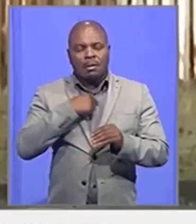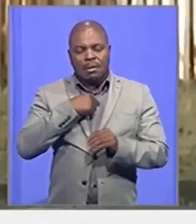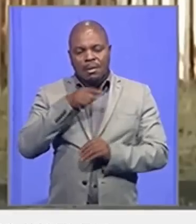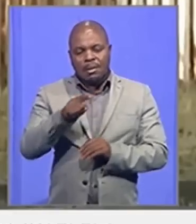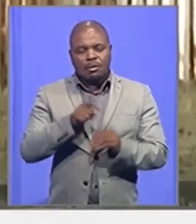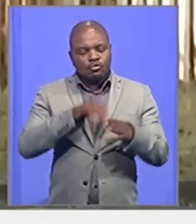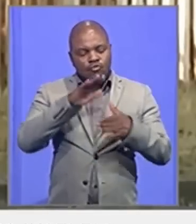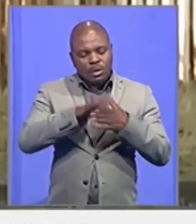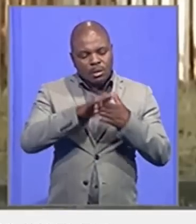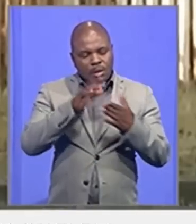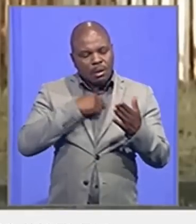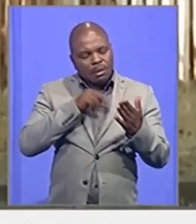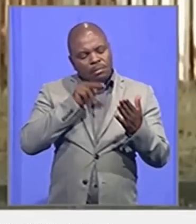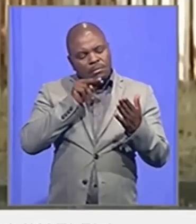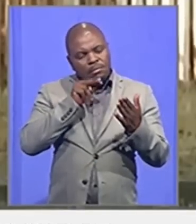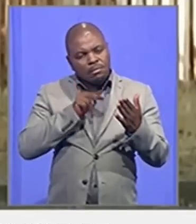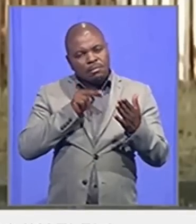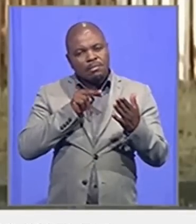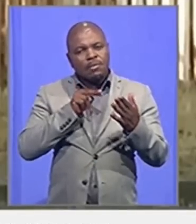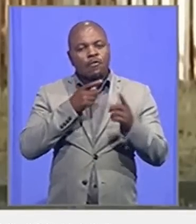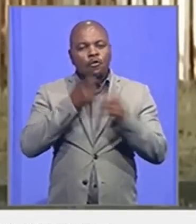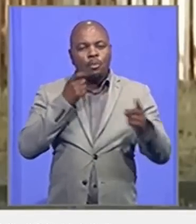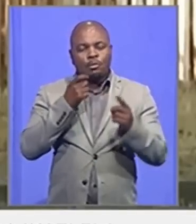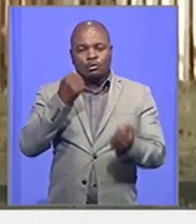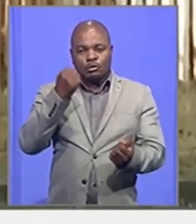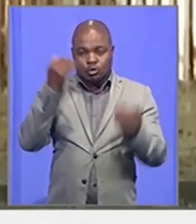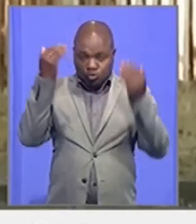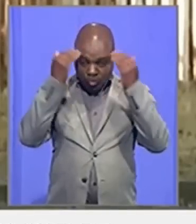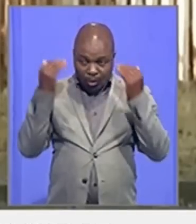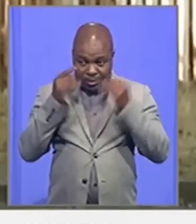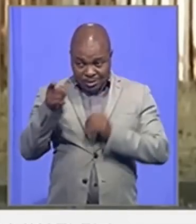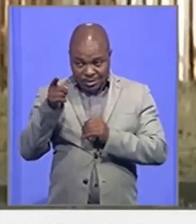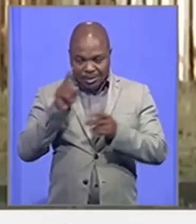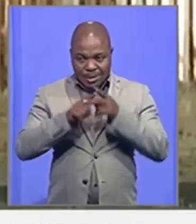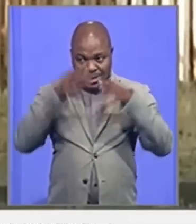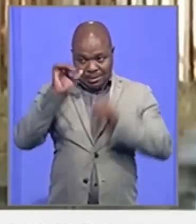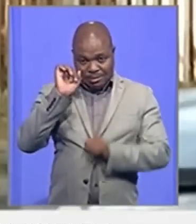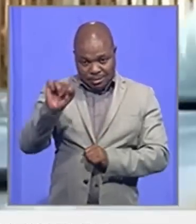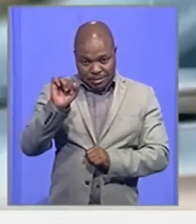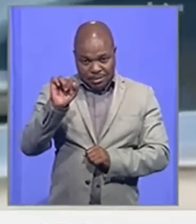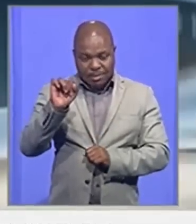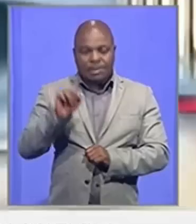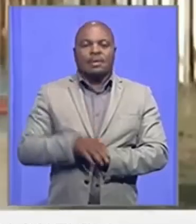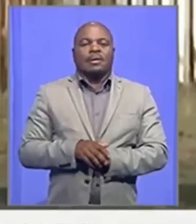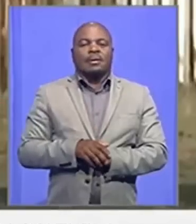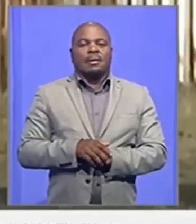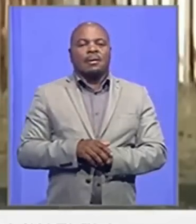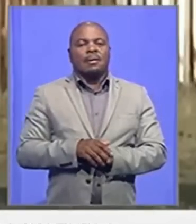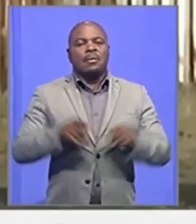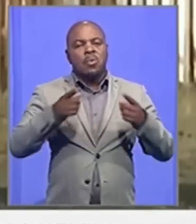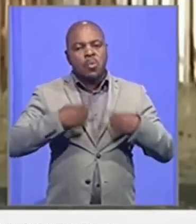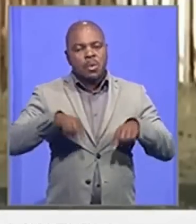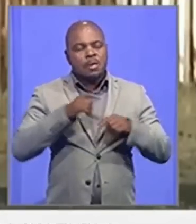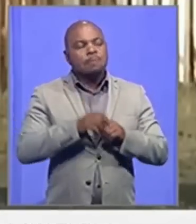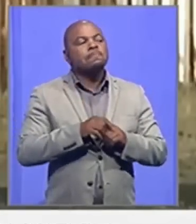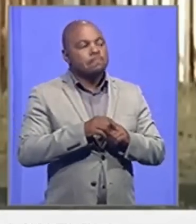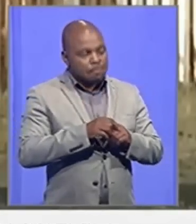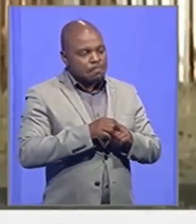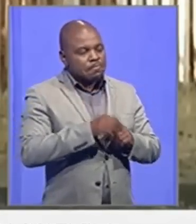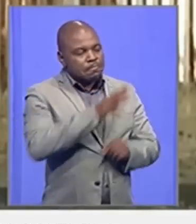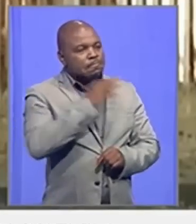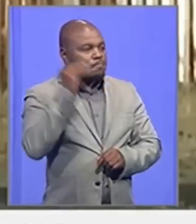the reasons given by the judge in his judgment, we took instructions and we